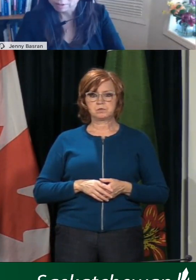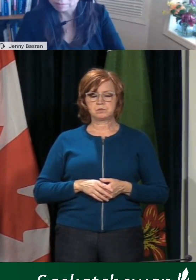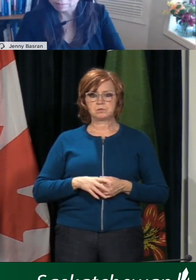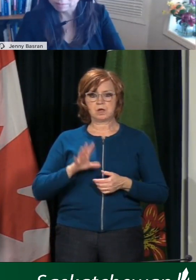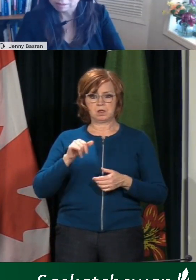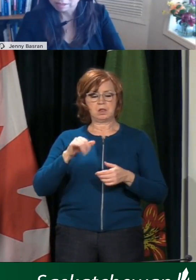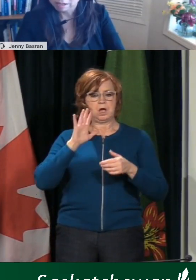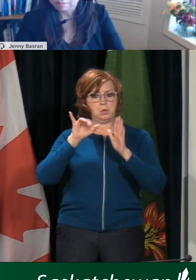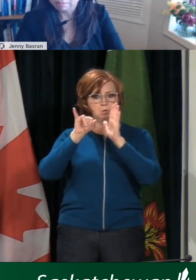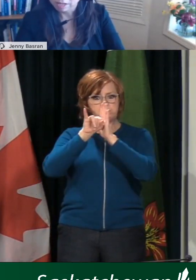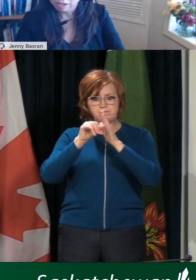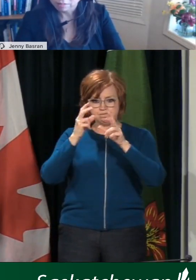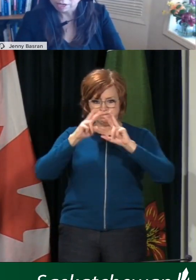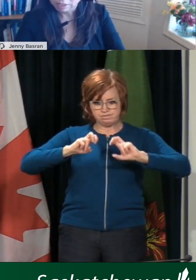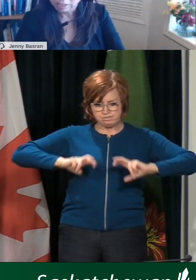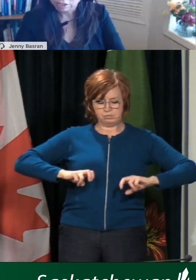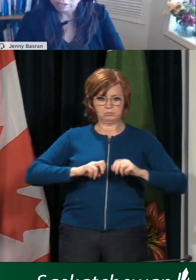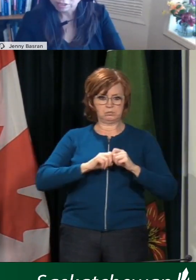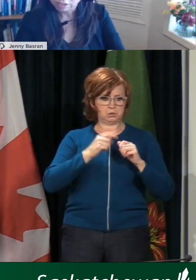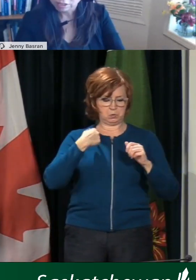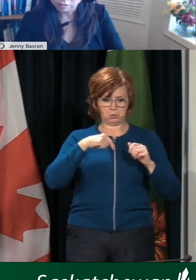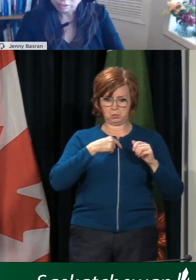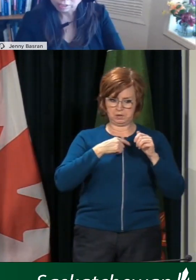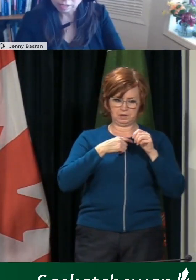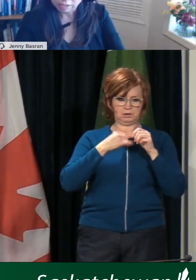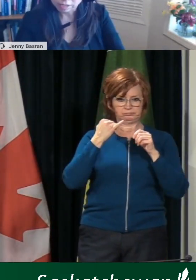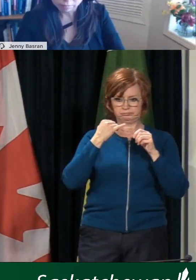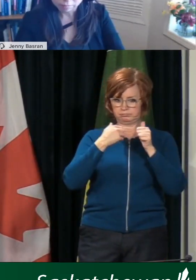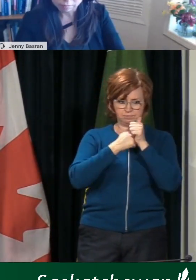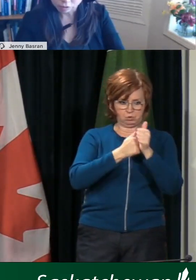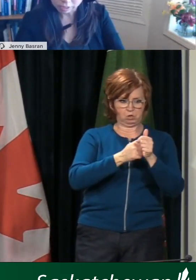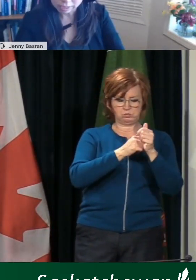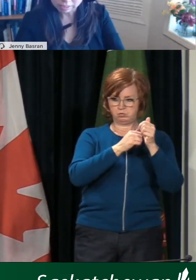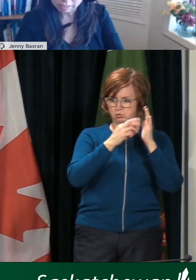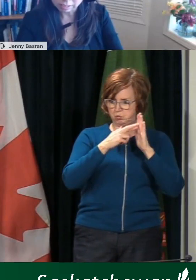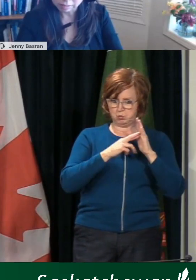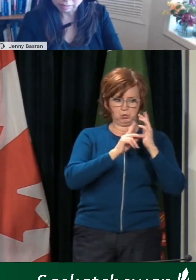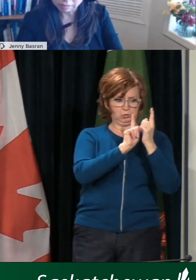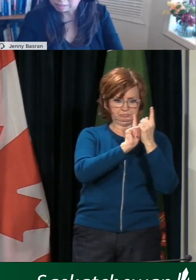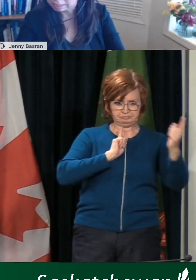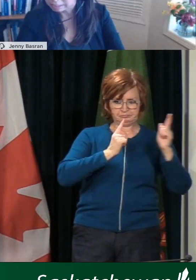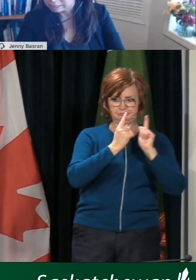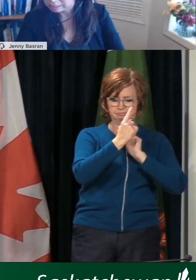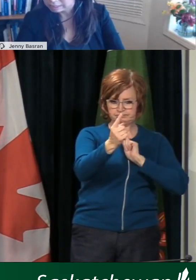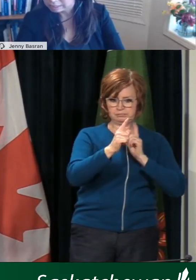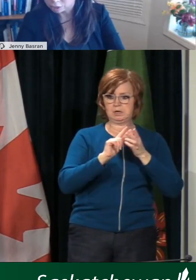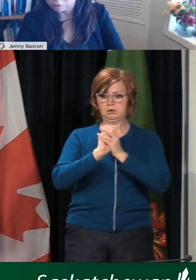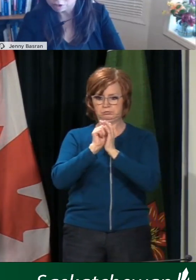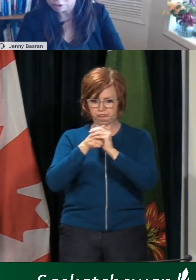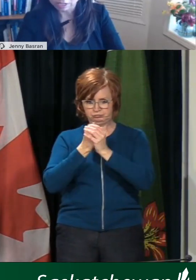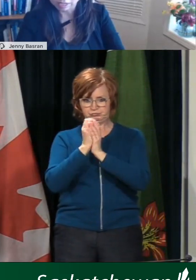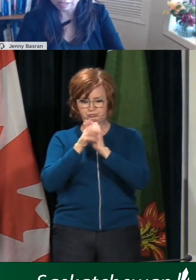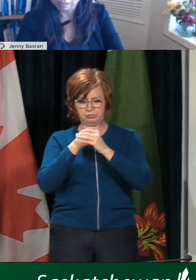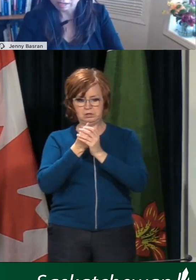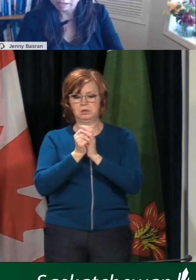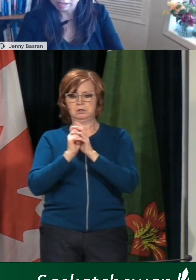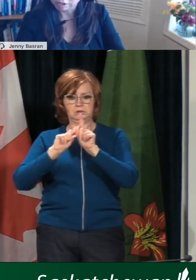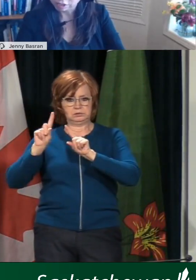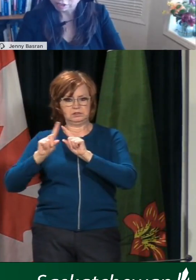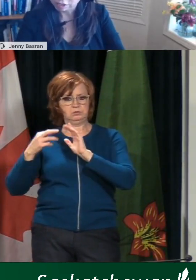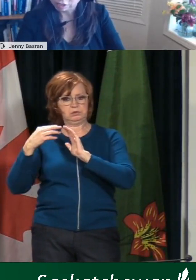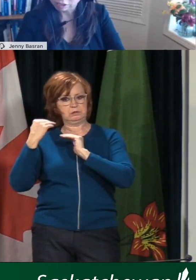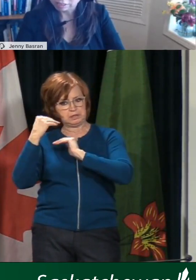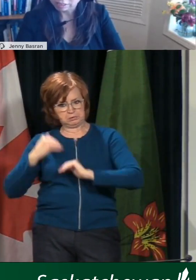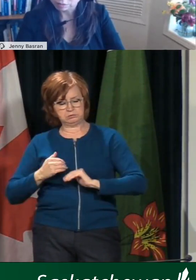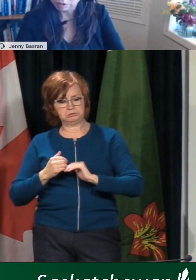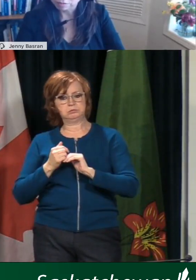health recommendations around social distancing, physical distancing, hand washing, and the various